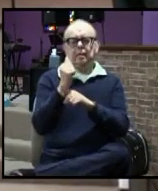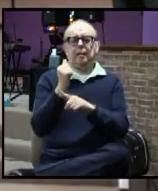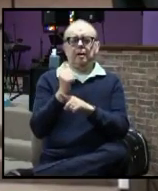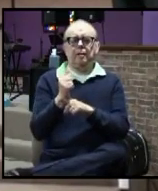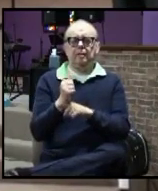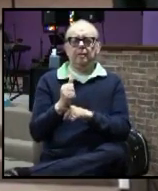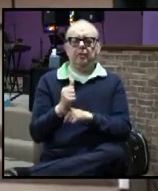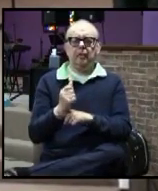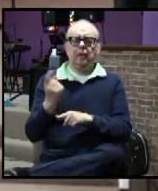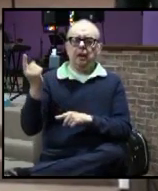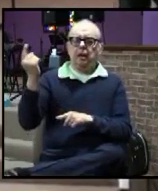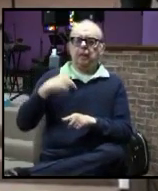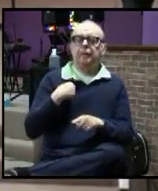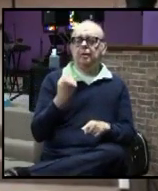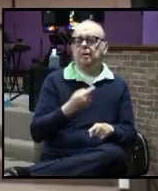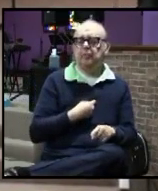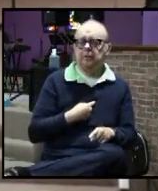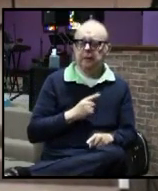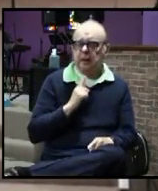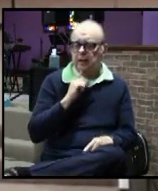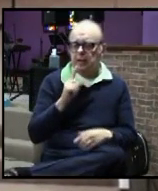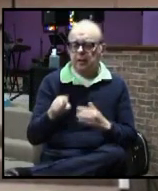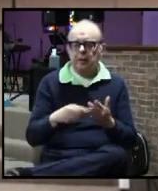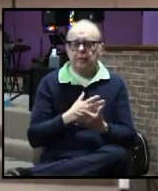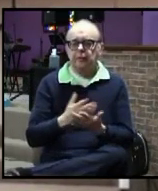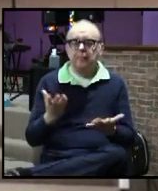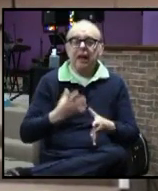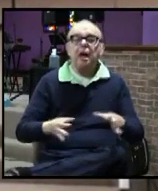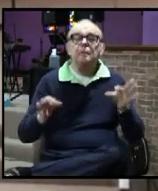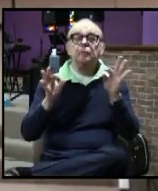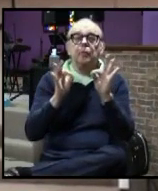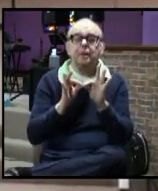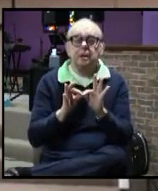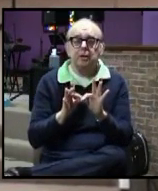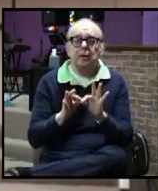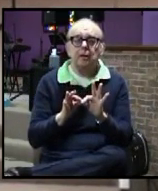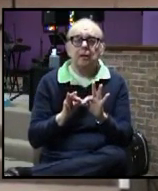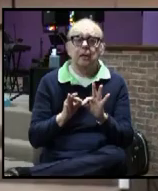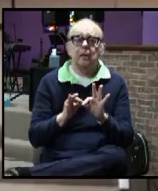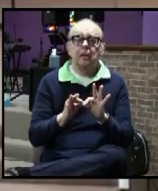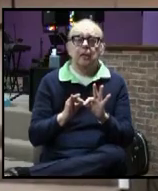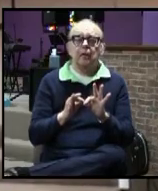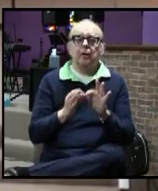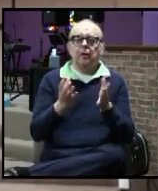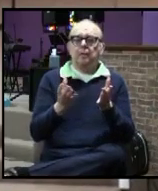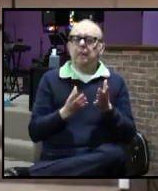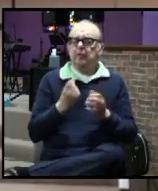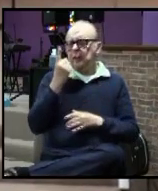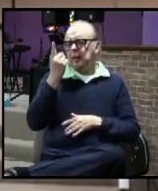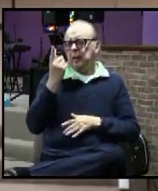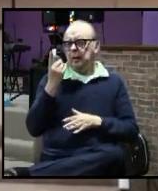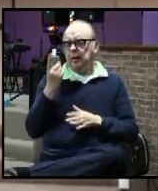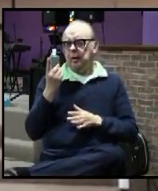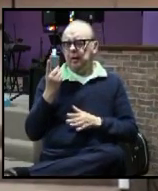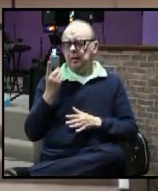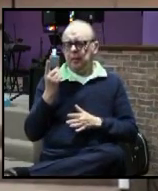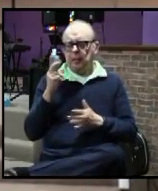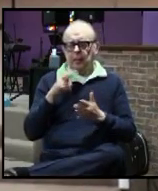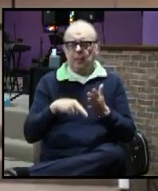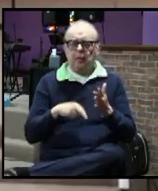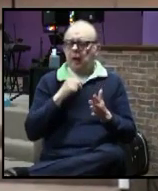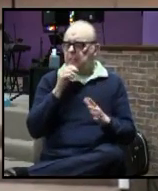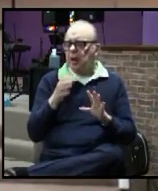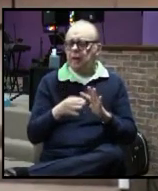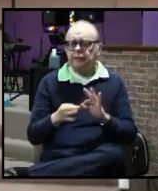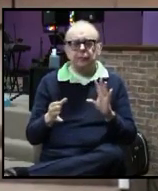God himself is coming to us to tell us something very important. And so I want you to understand today that what we're reading